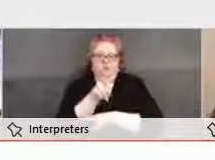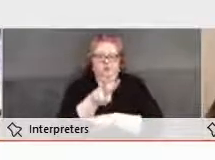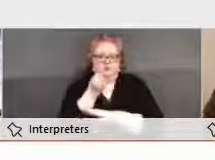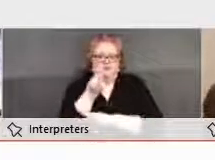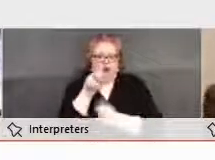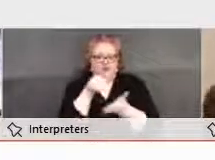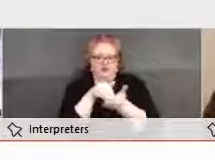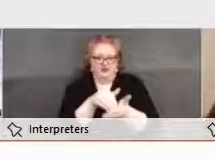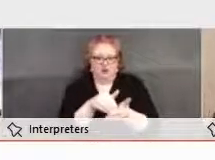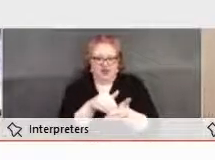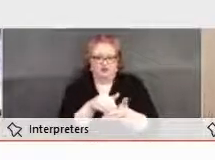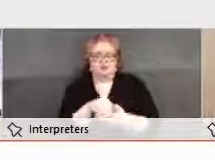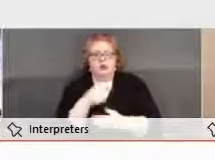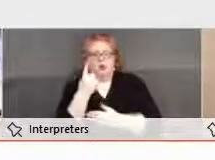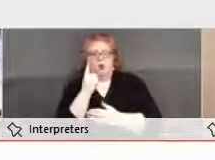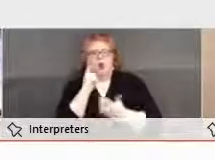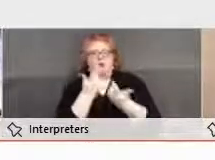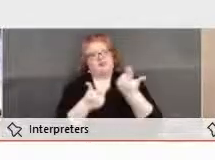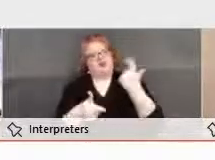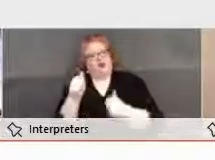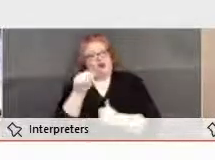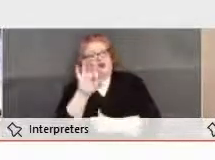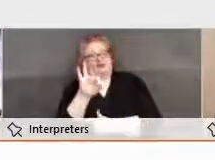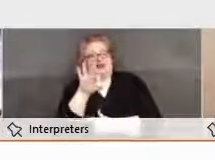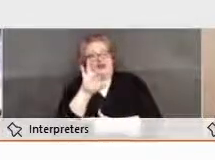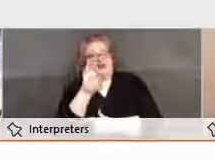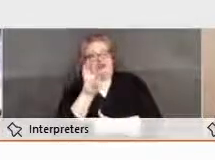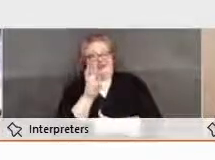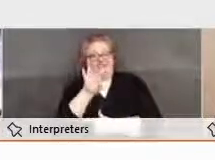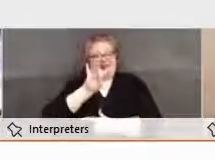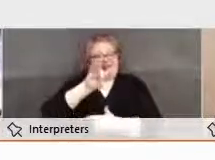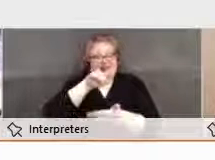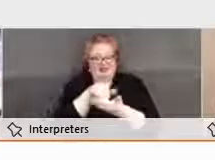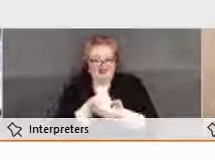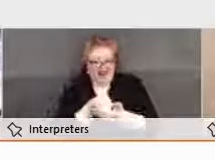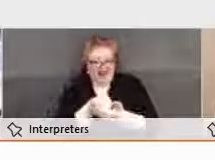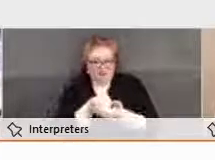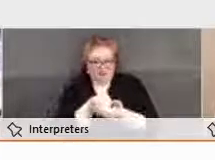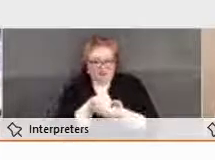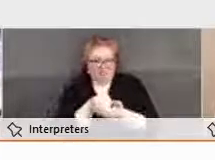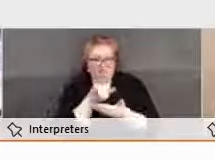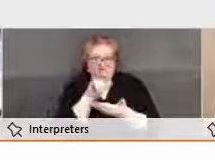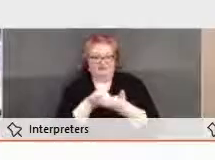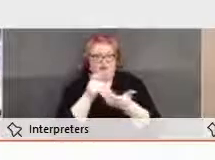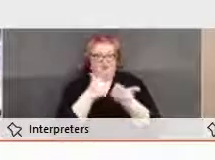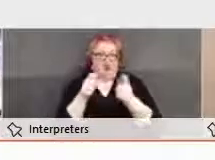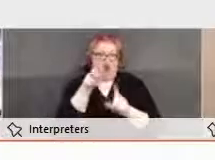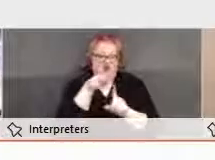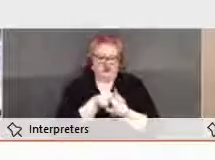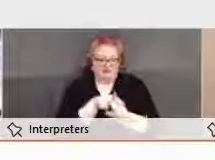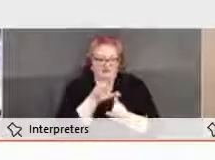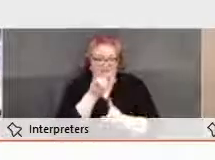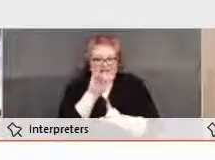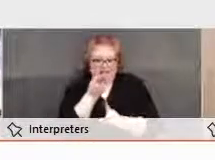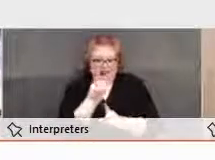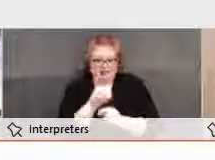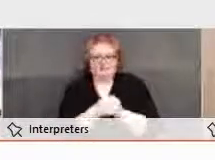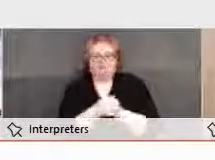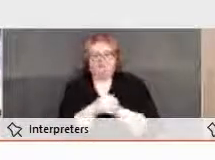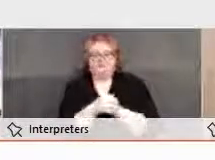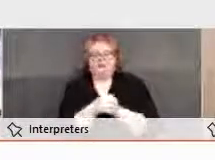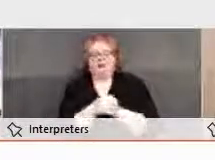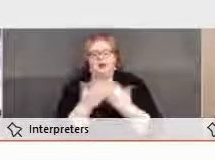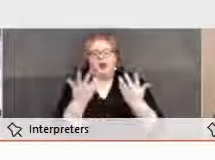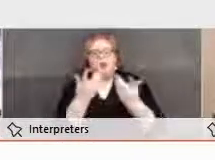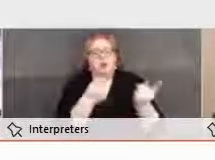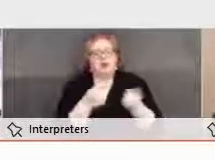$968,000. The next couple of points illustrate something that has occurred over the last